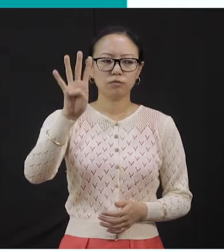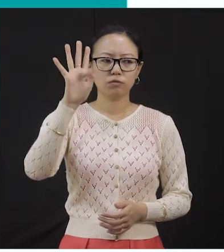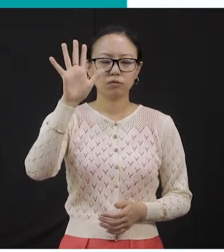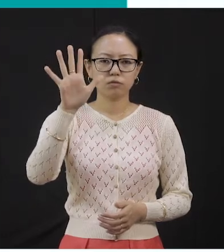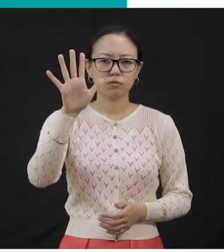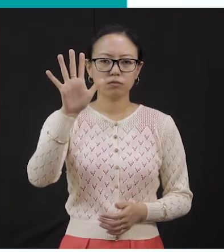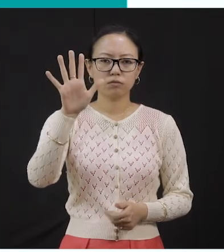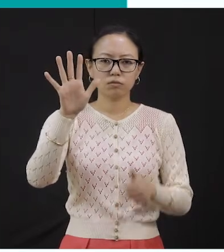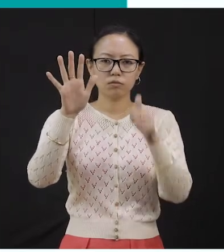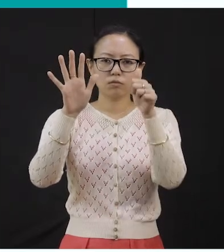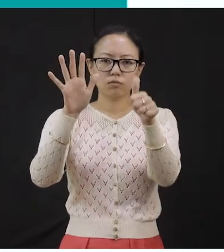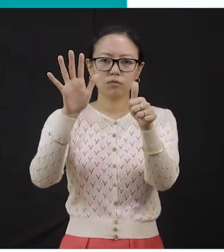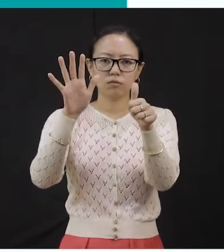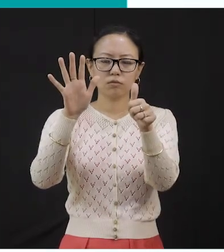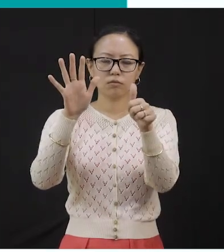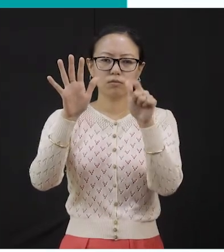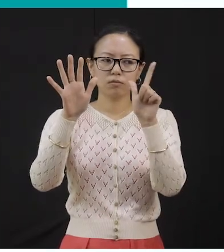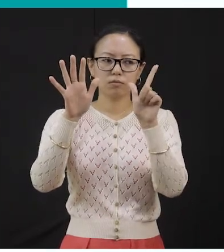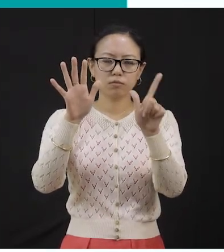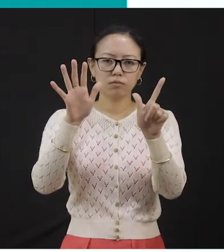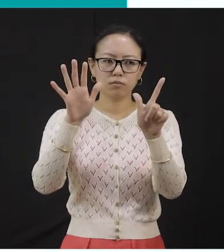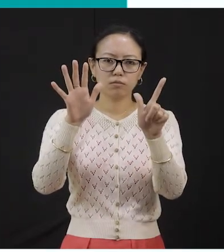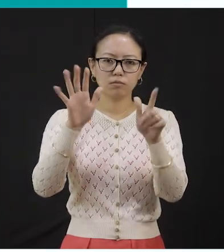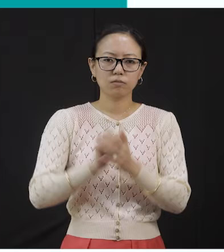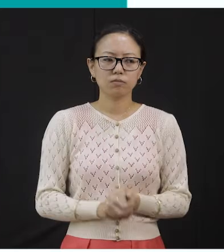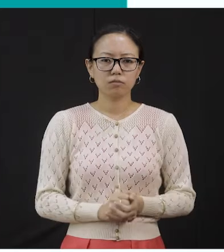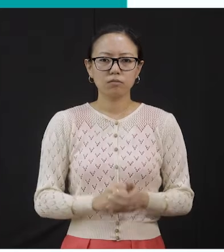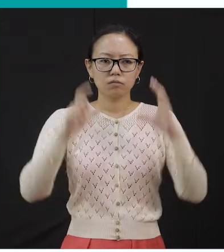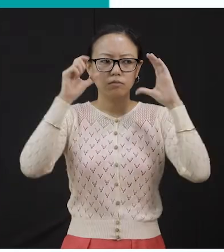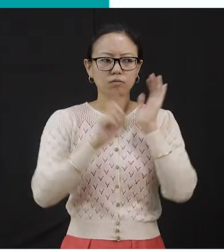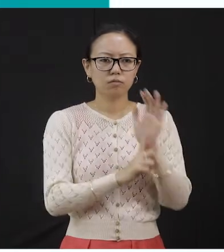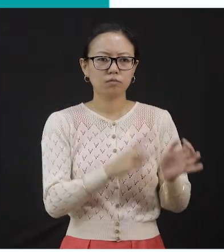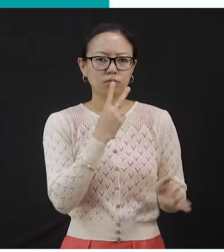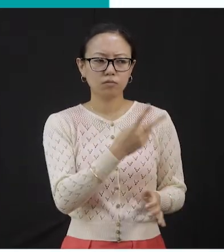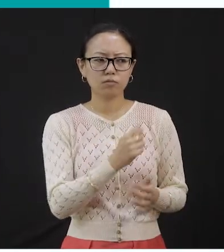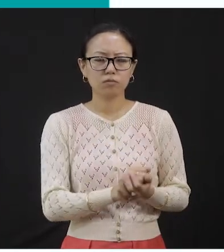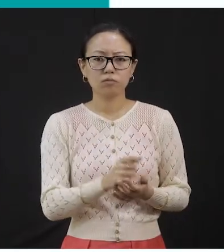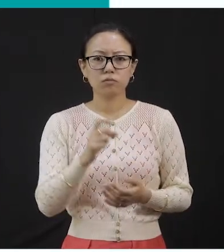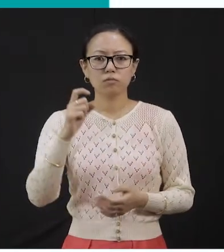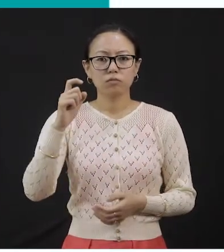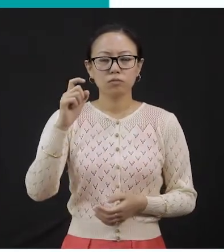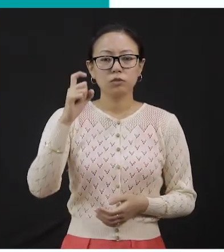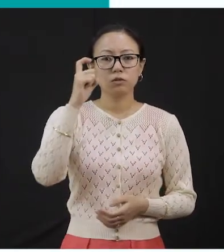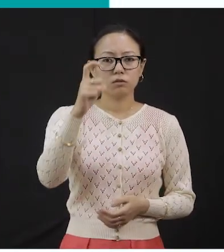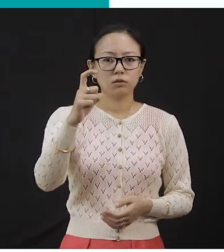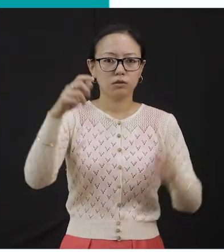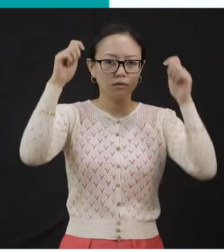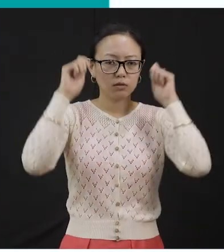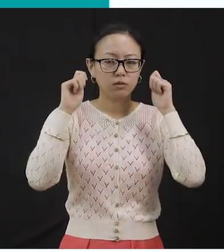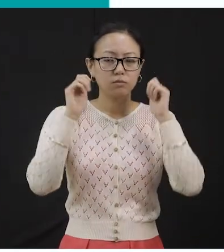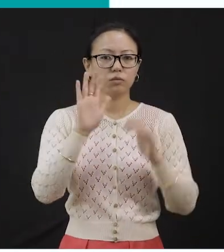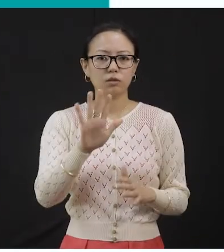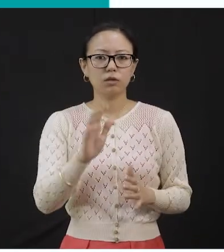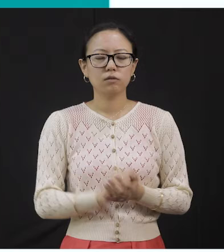4, 5, 6, 7. Right? Then now we are going to